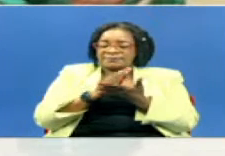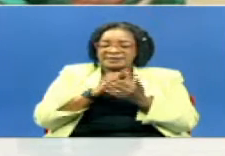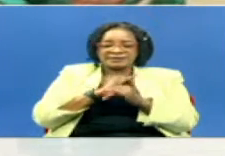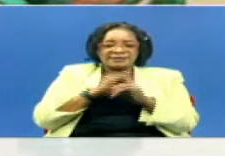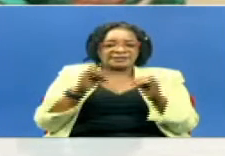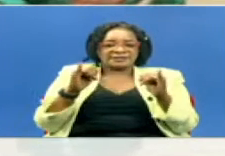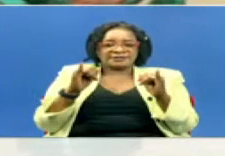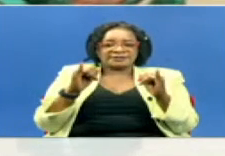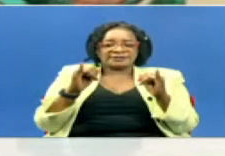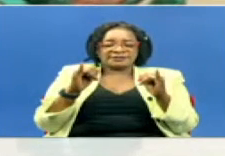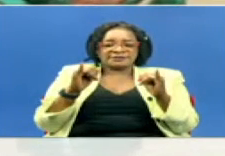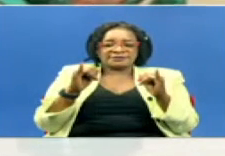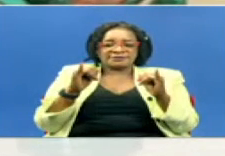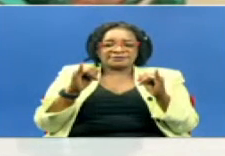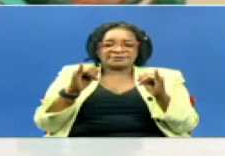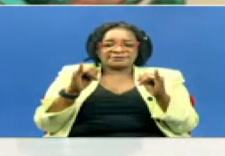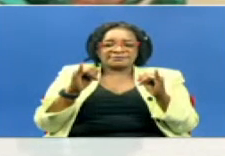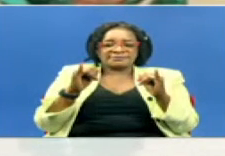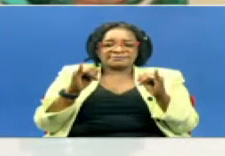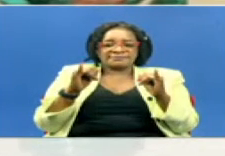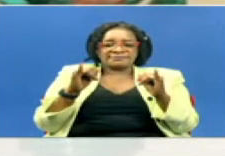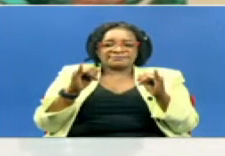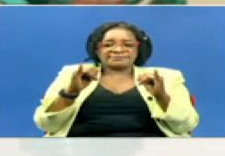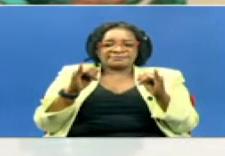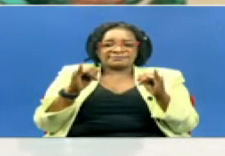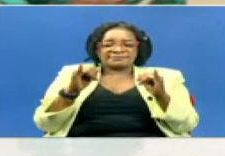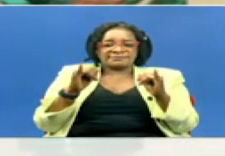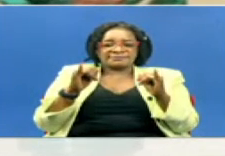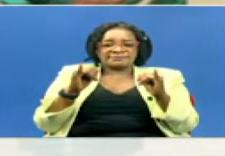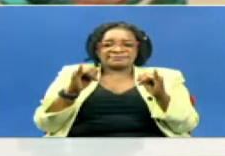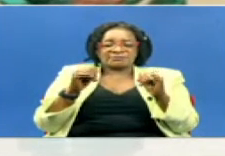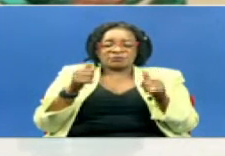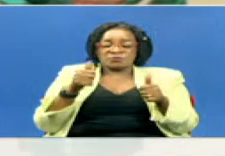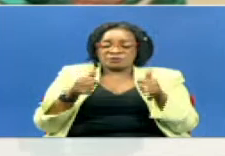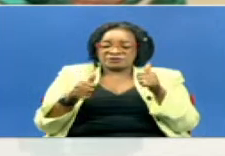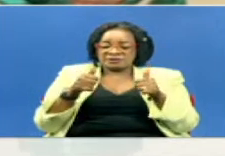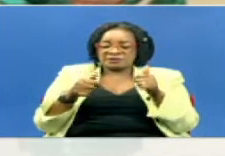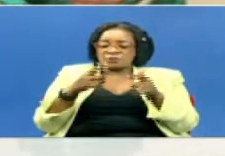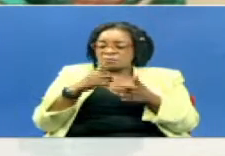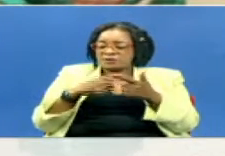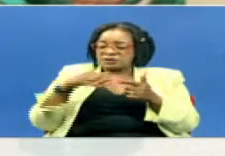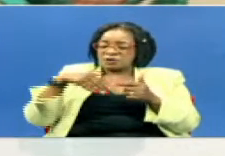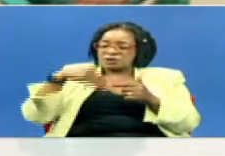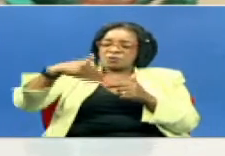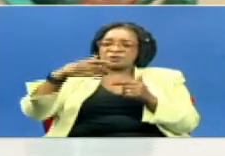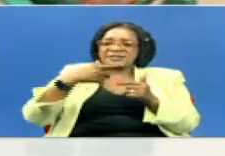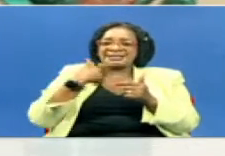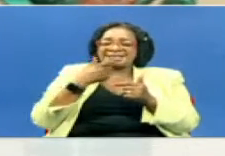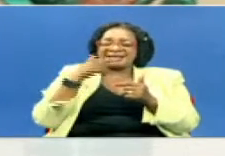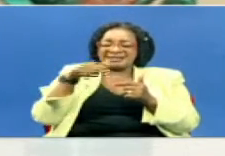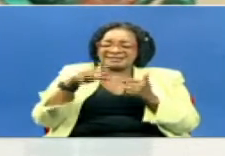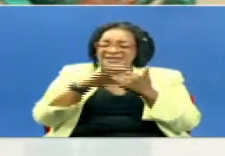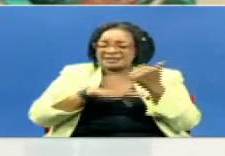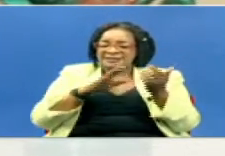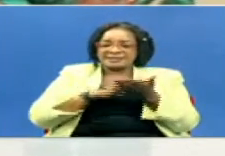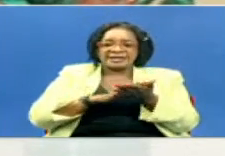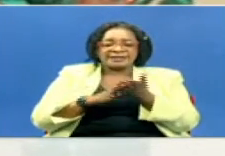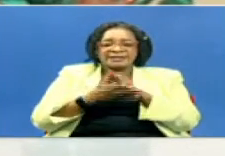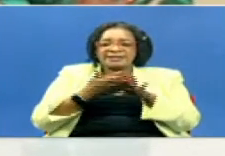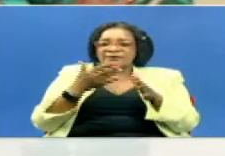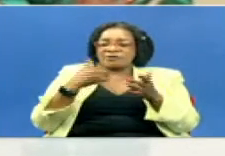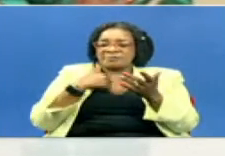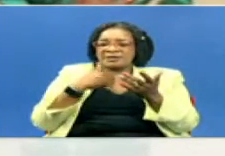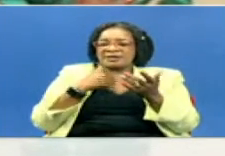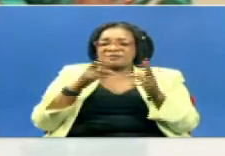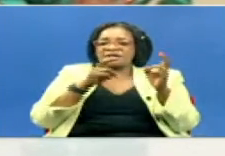in leadership, and for servant leadership, which is what we've always said. Because this country is hurting. For me, therefore, the issue is